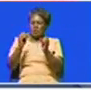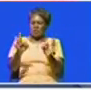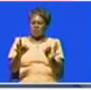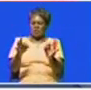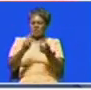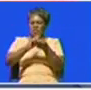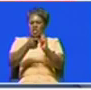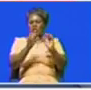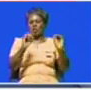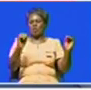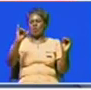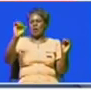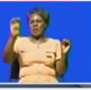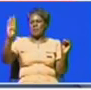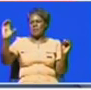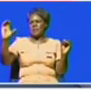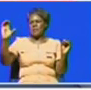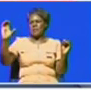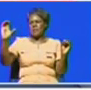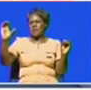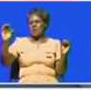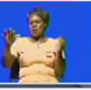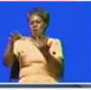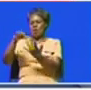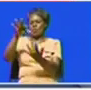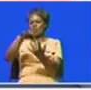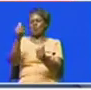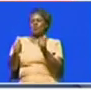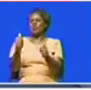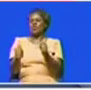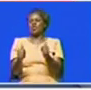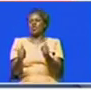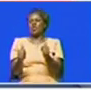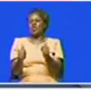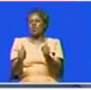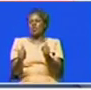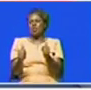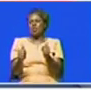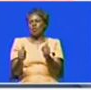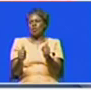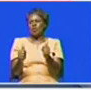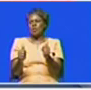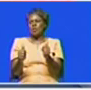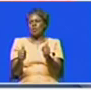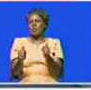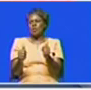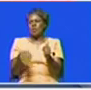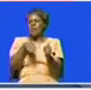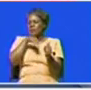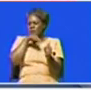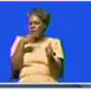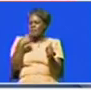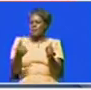are no reforms in the IEBC. What are some of the options? I know you mentioned them in the beginning, but we can just go through some of those again. Raila today